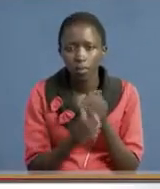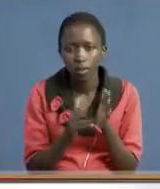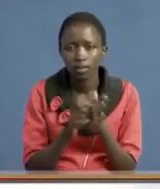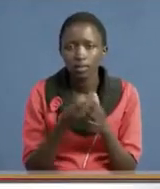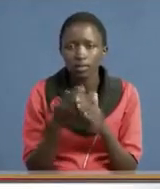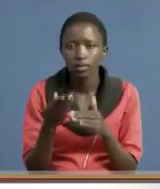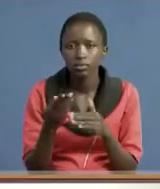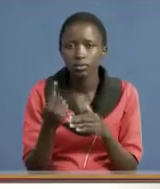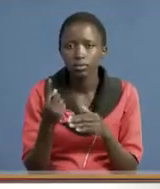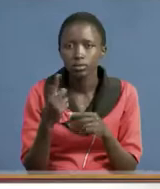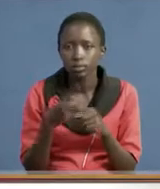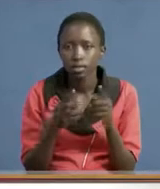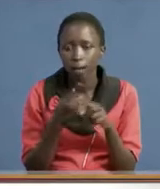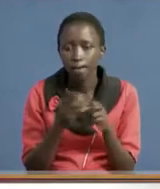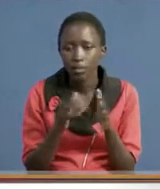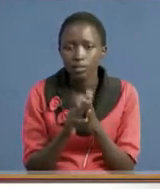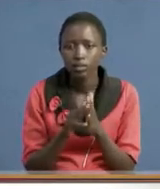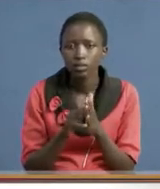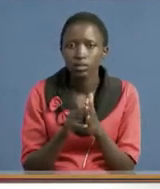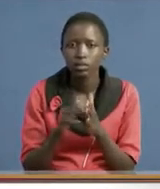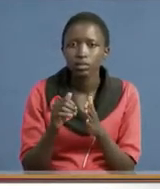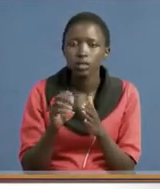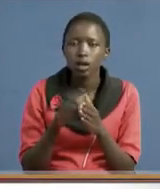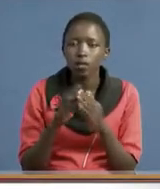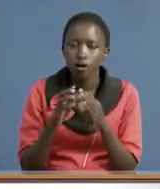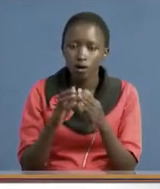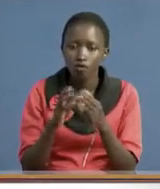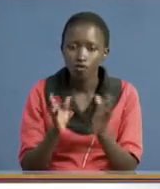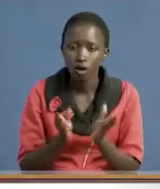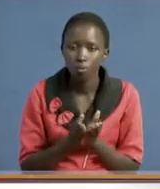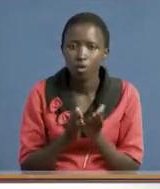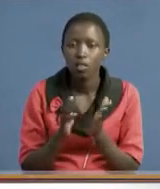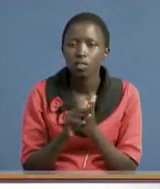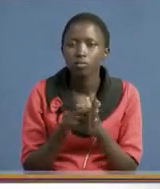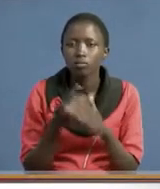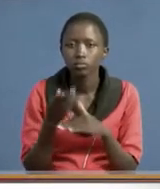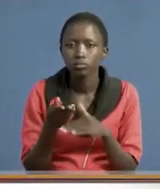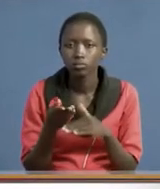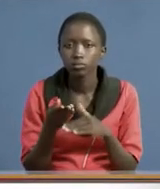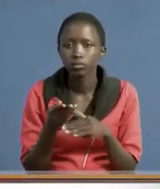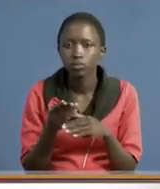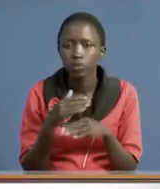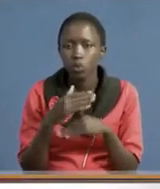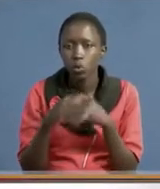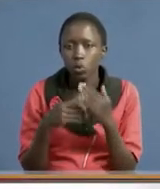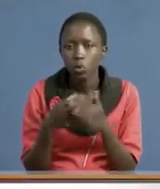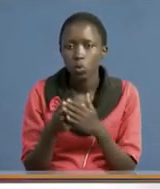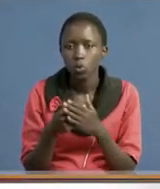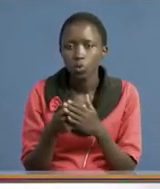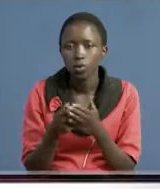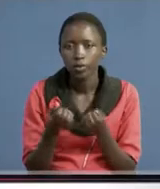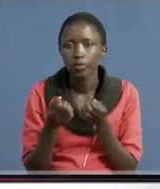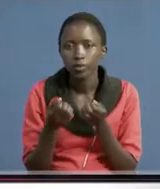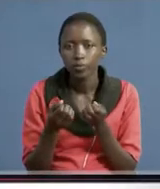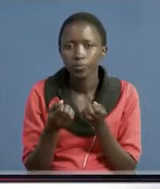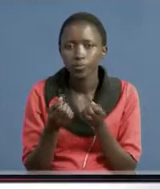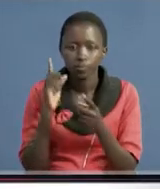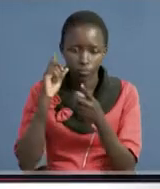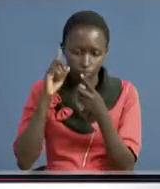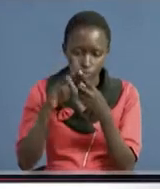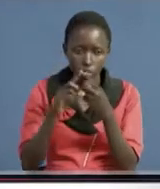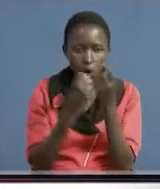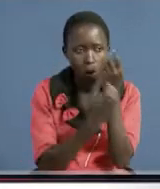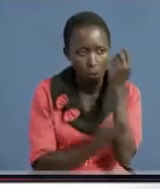living here. But for others like Petronila and her family, this is all they needed. Targeting poor